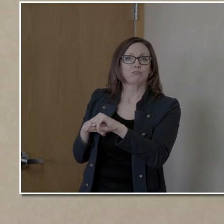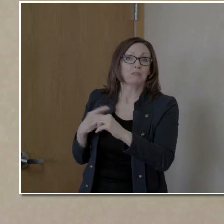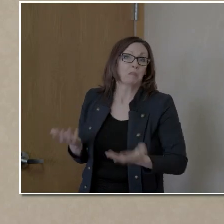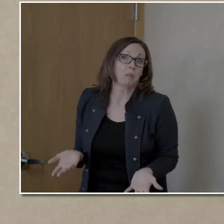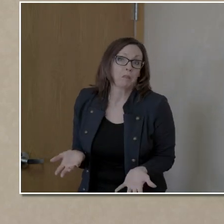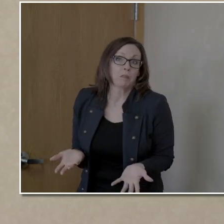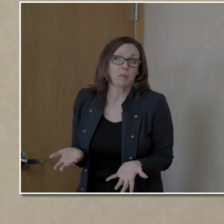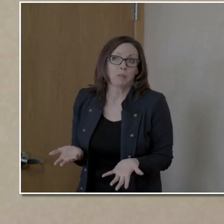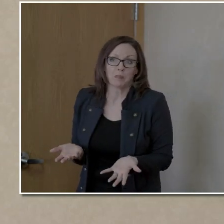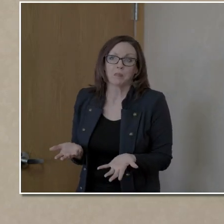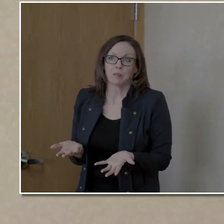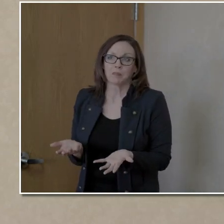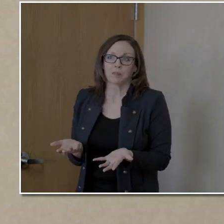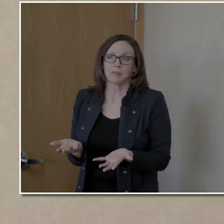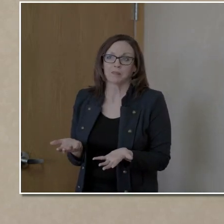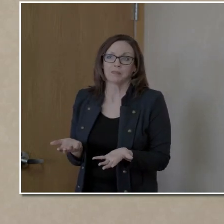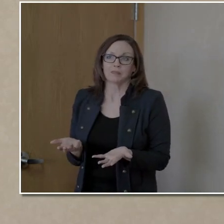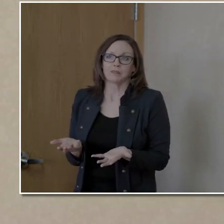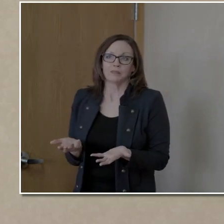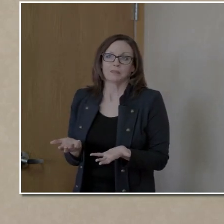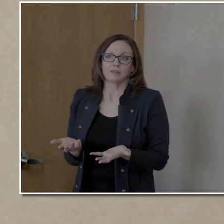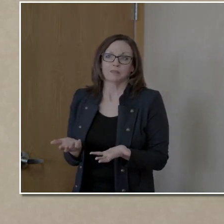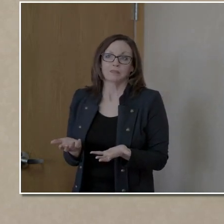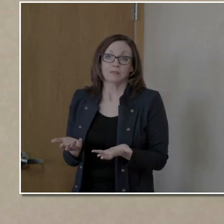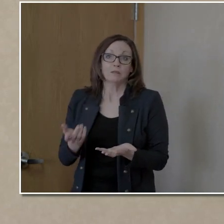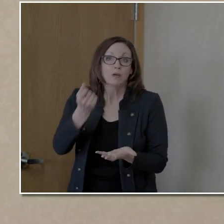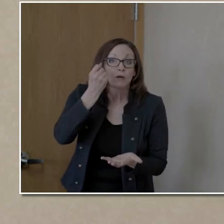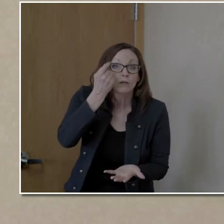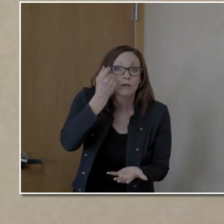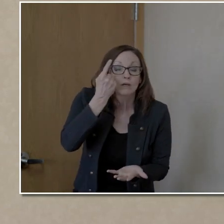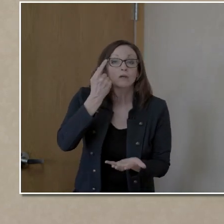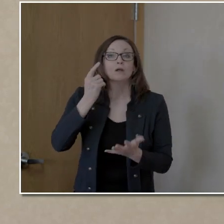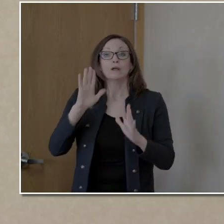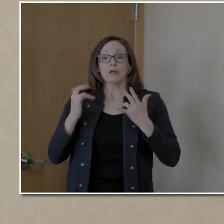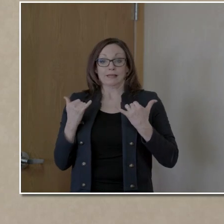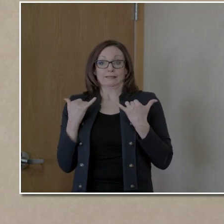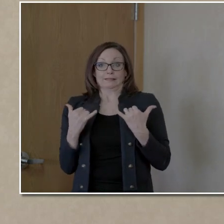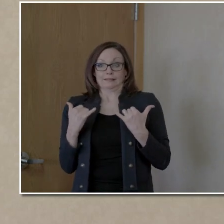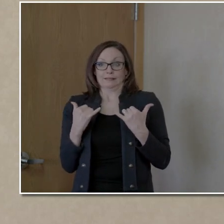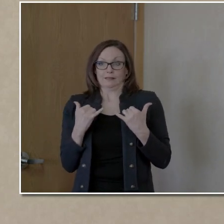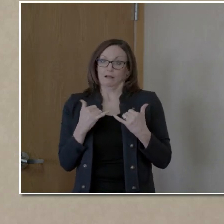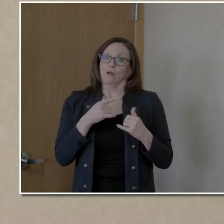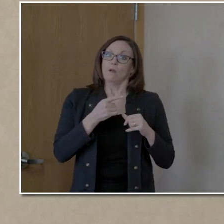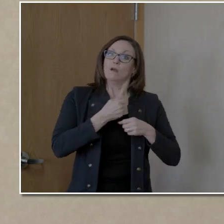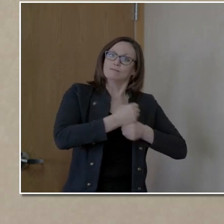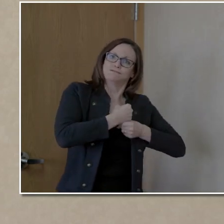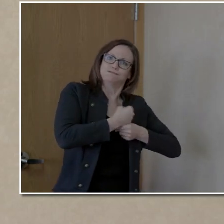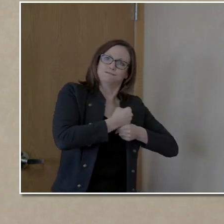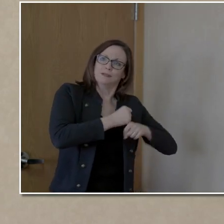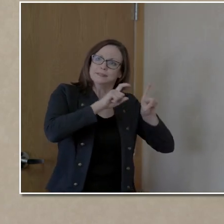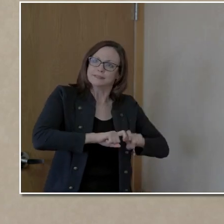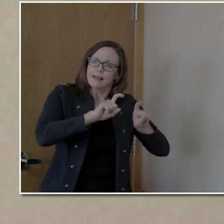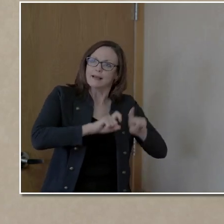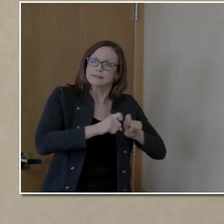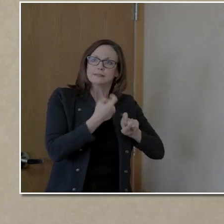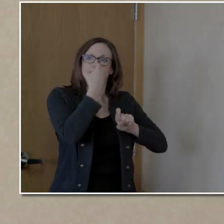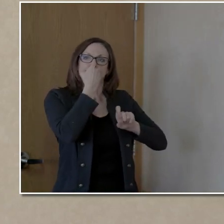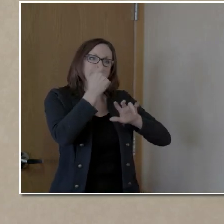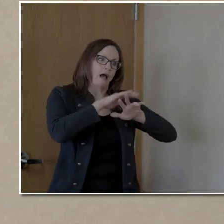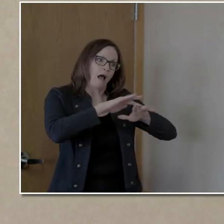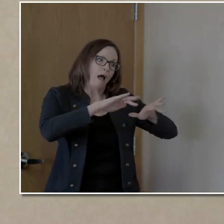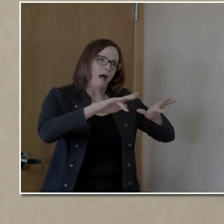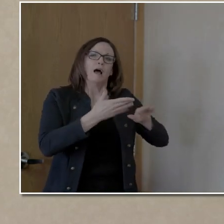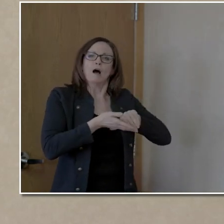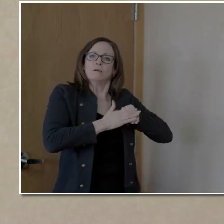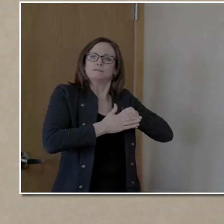board. And so we now have a very different situation. So we're trying to get the word out to our physician